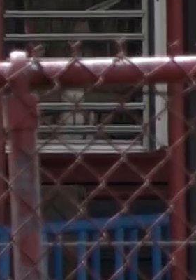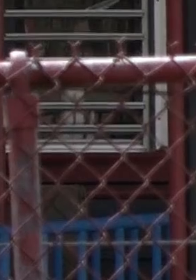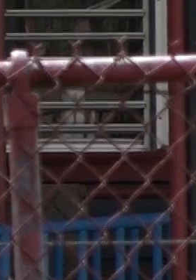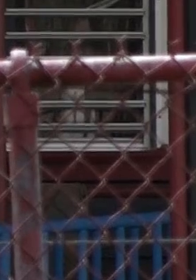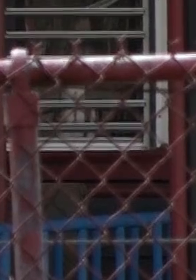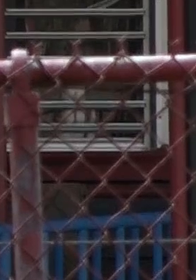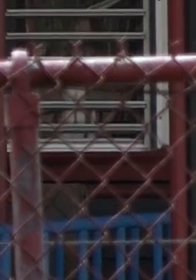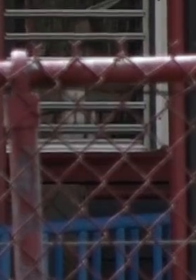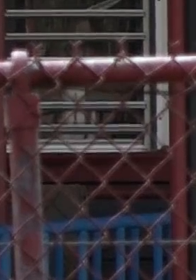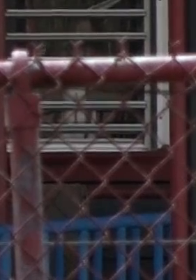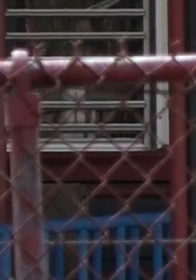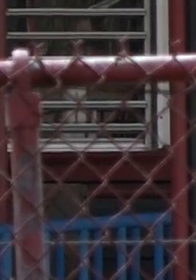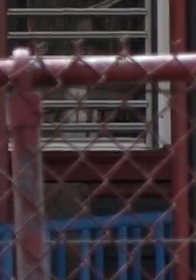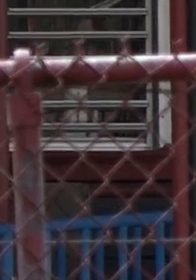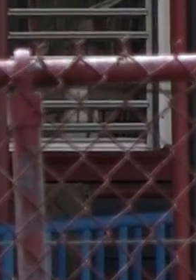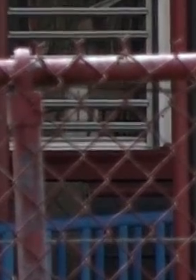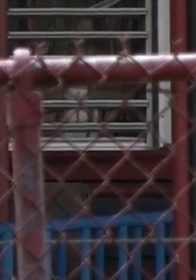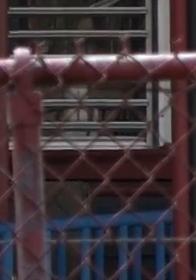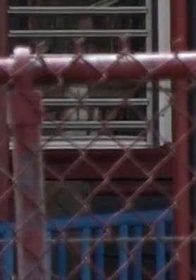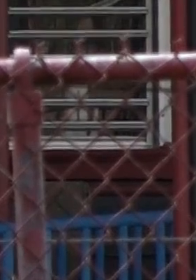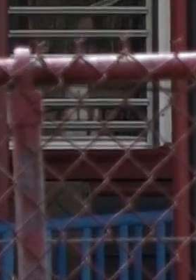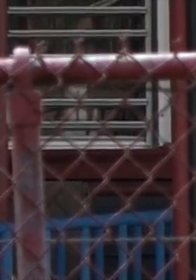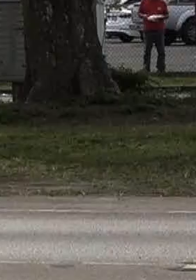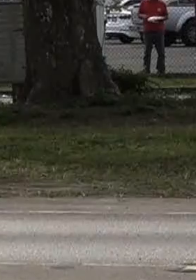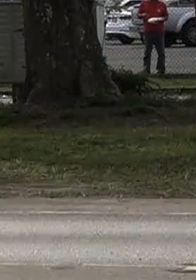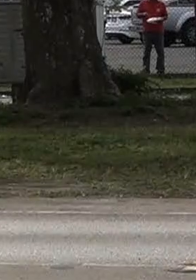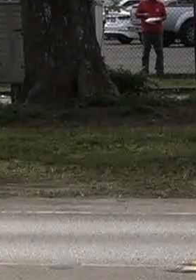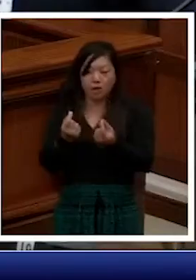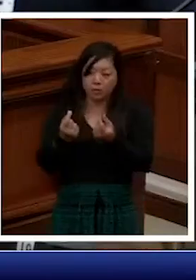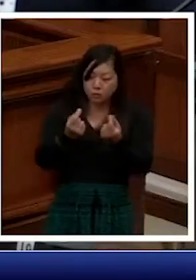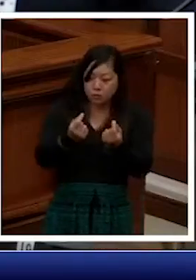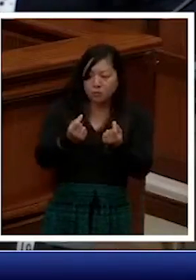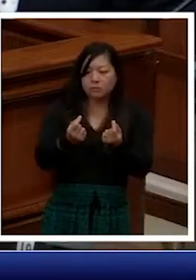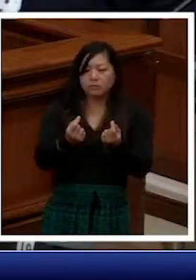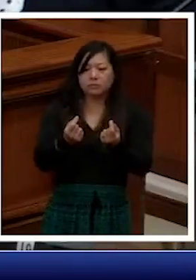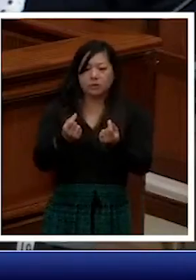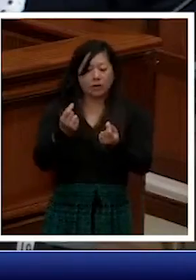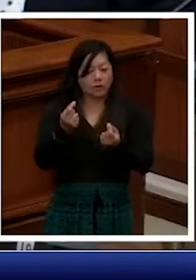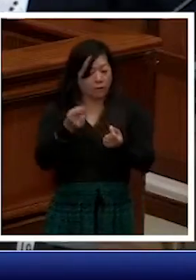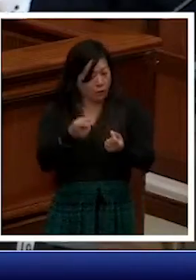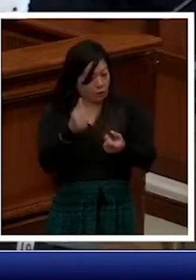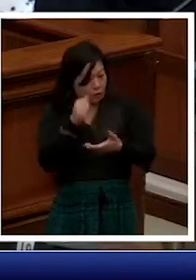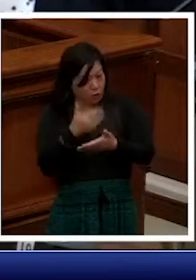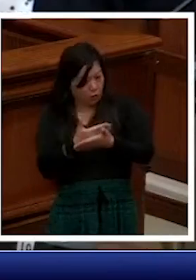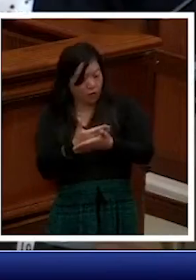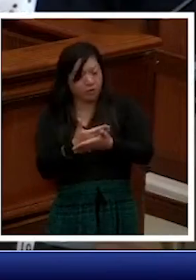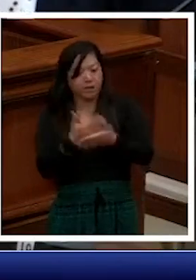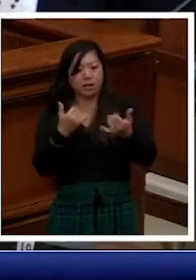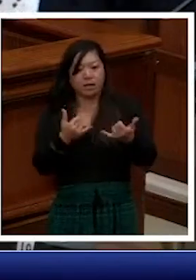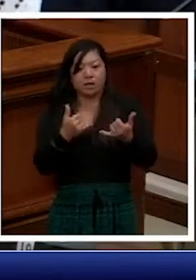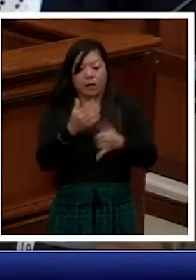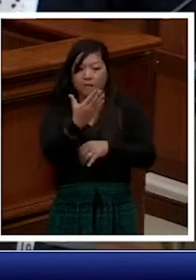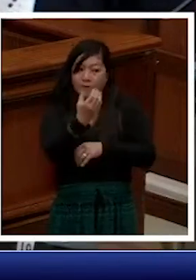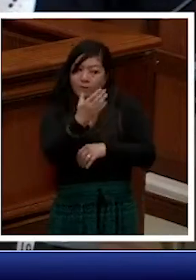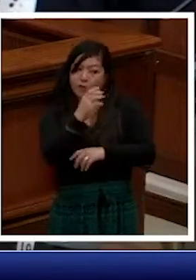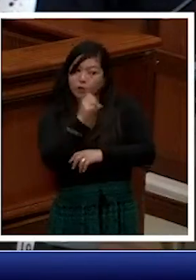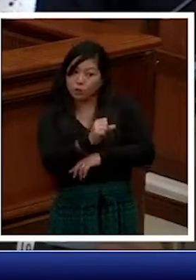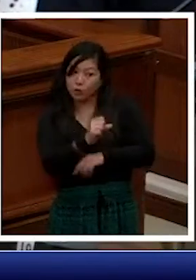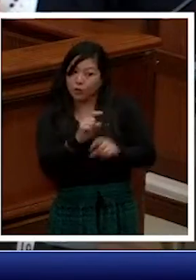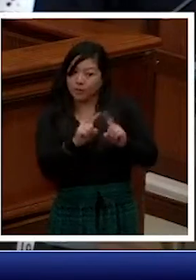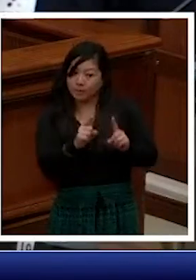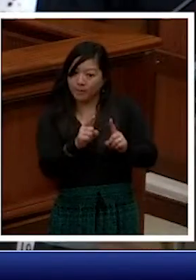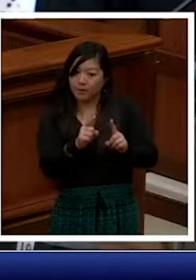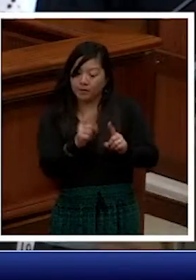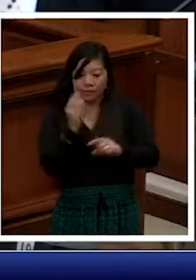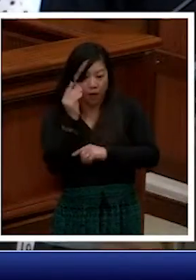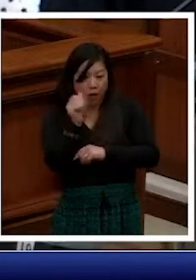teacher based on her illness and demands on 64 occasions. My daughter is now 13 years old. She transitioned this year to middle